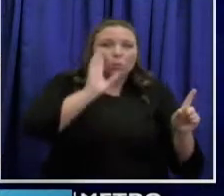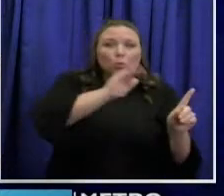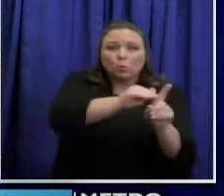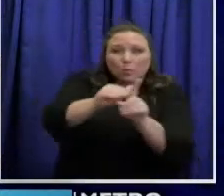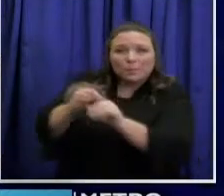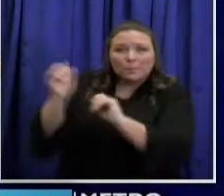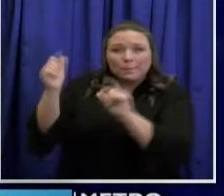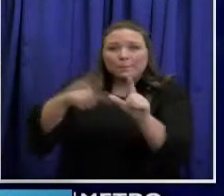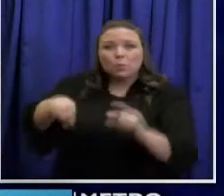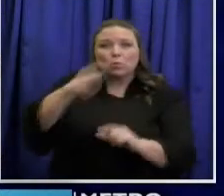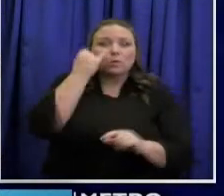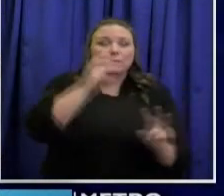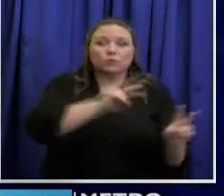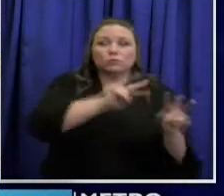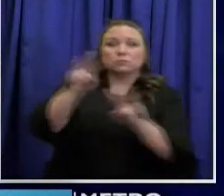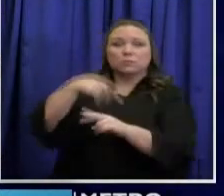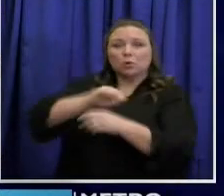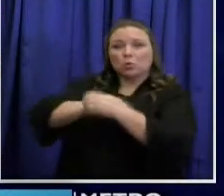everybody that if you go to our